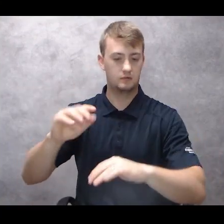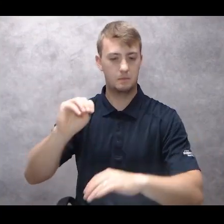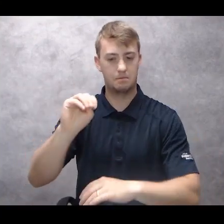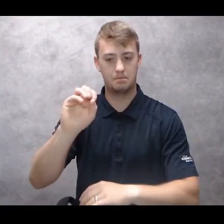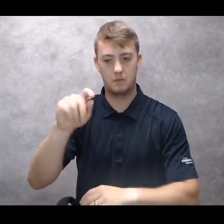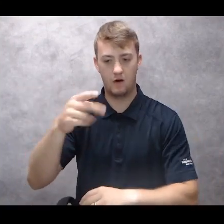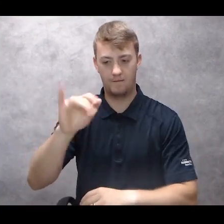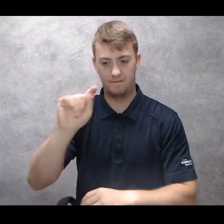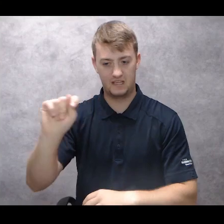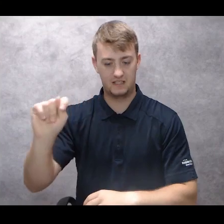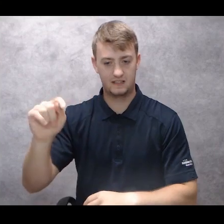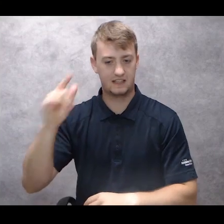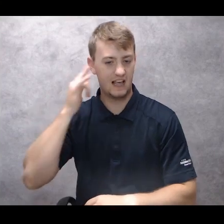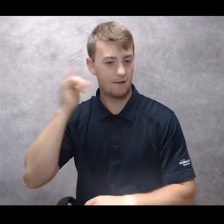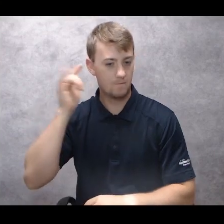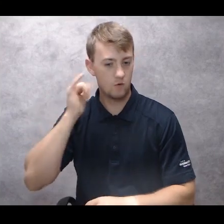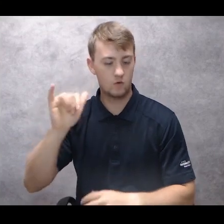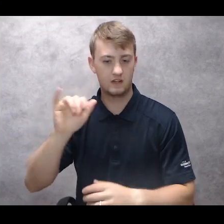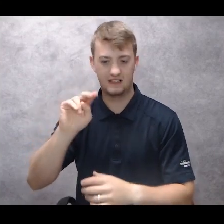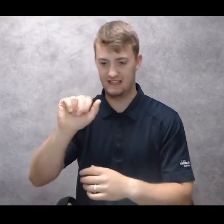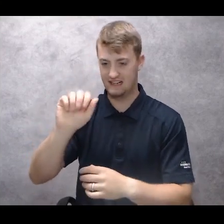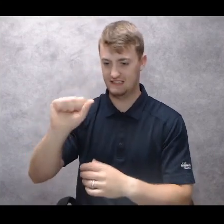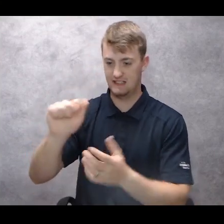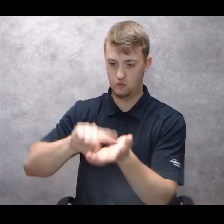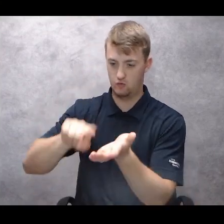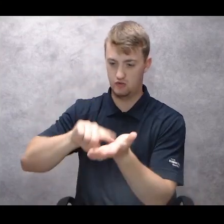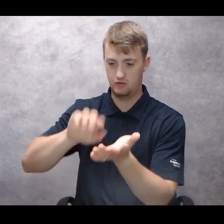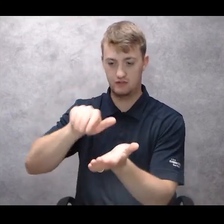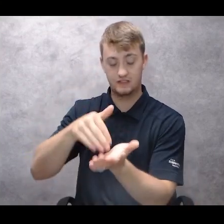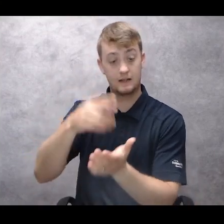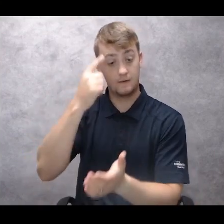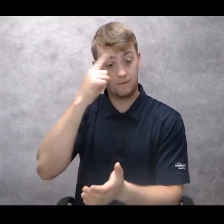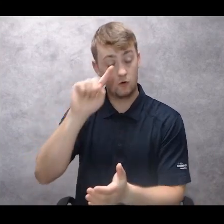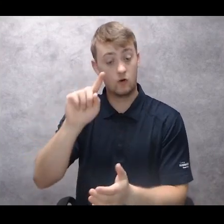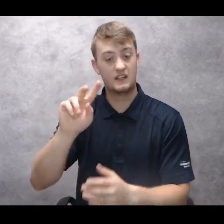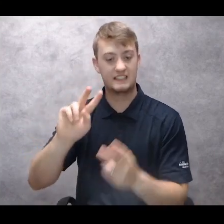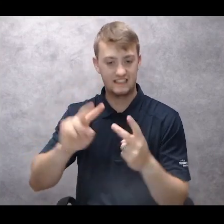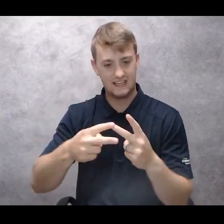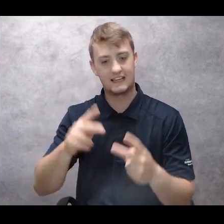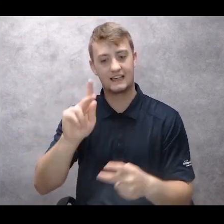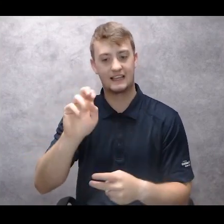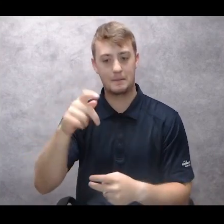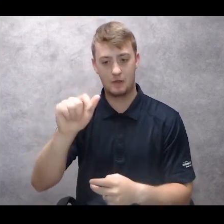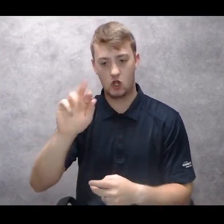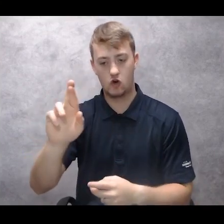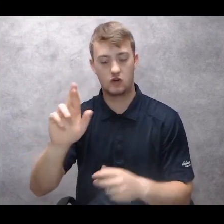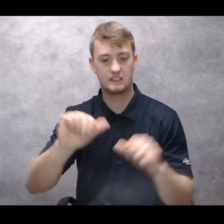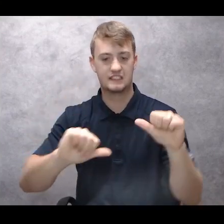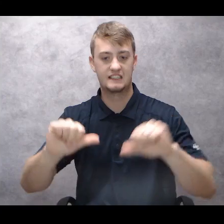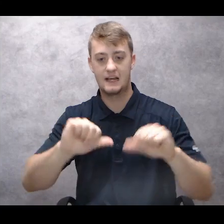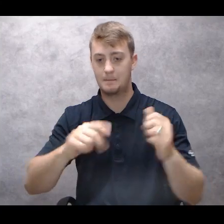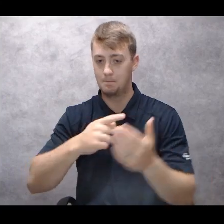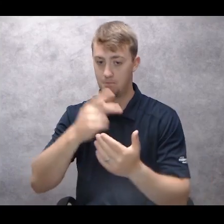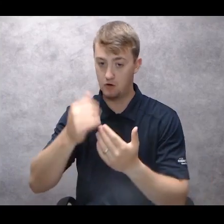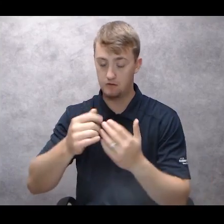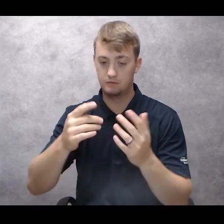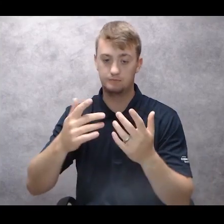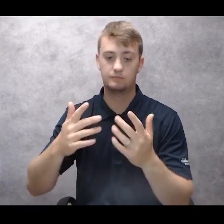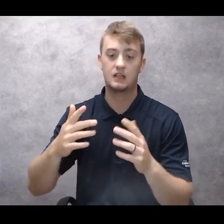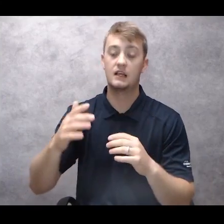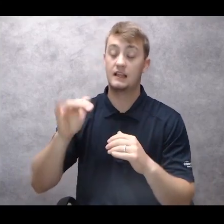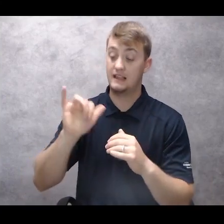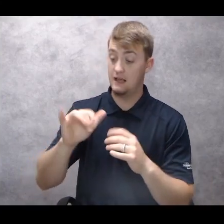Research Center in Moffett Field, California, for the second Kepler Science Conference, where they will discuss the